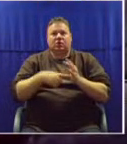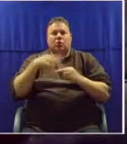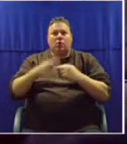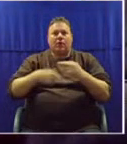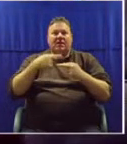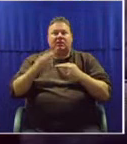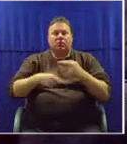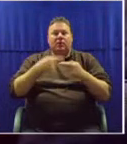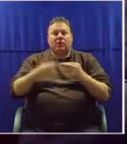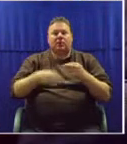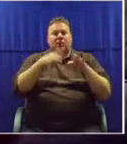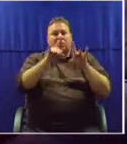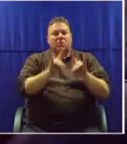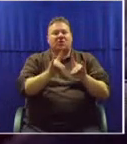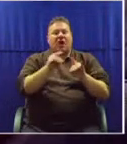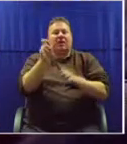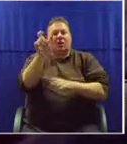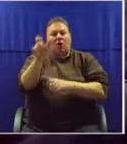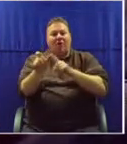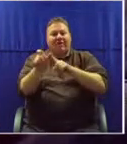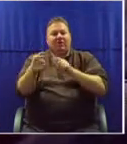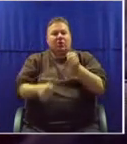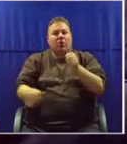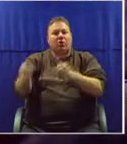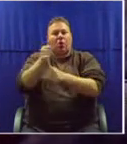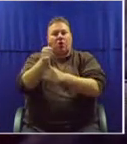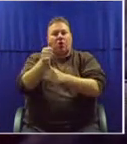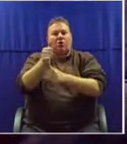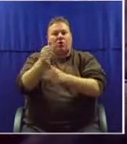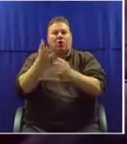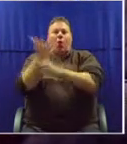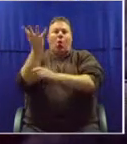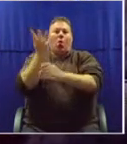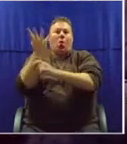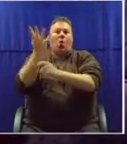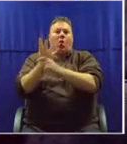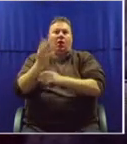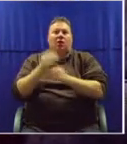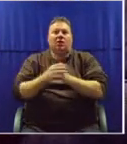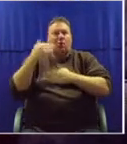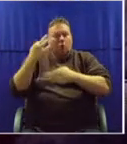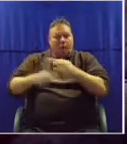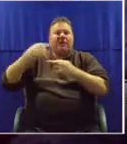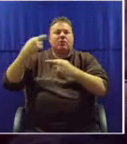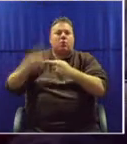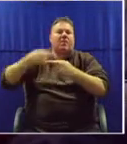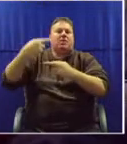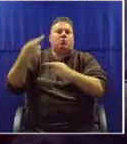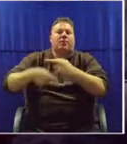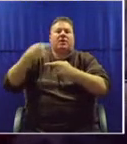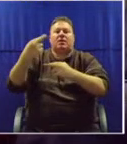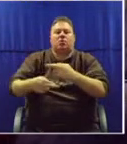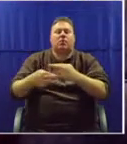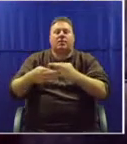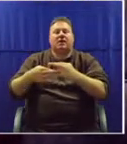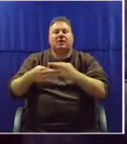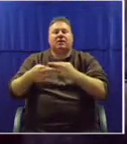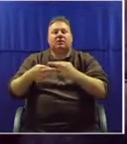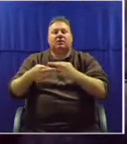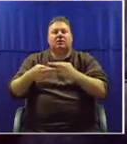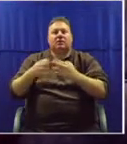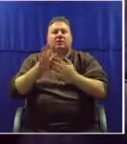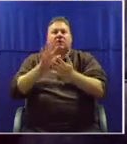of the presiding officer, no member may repeatedly undermining the authority of the presiding officer